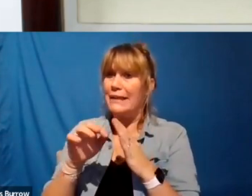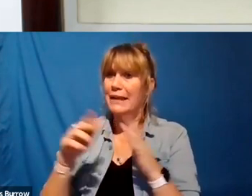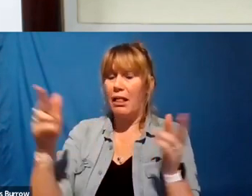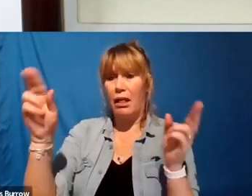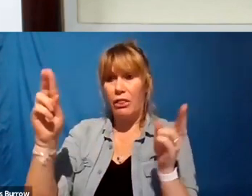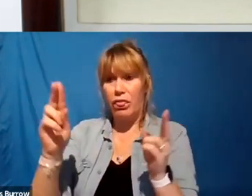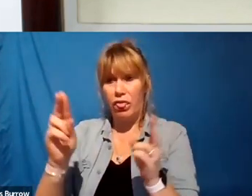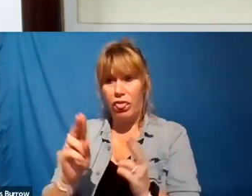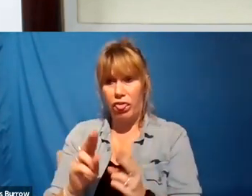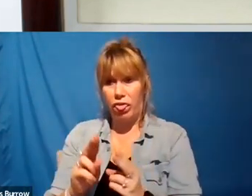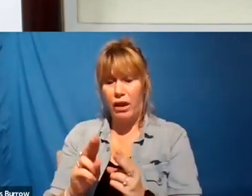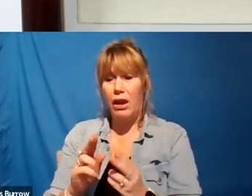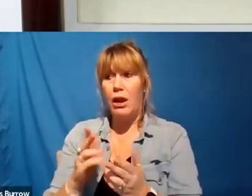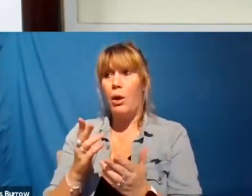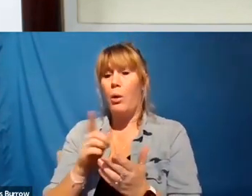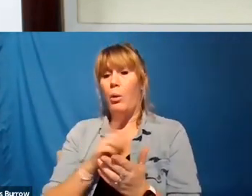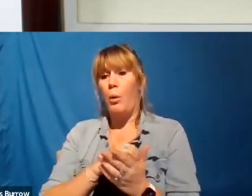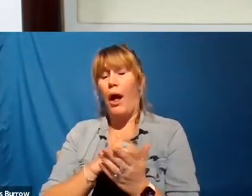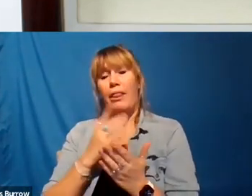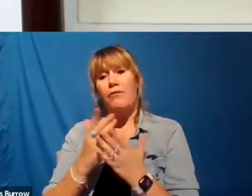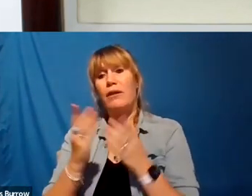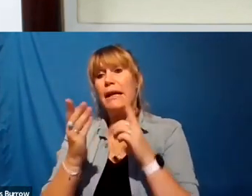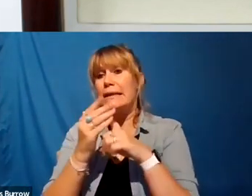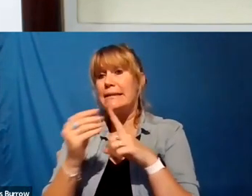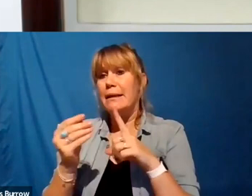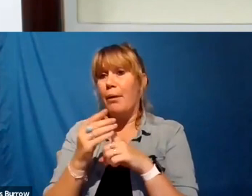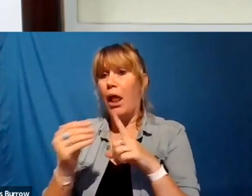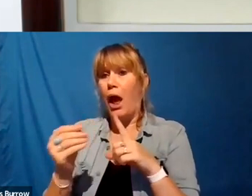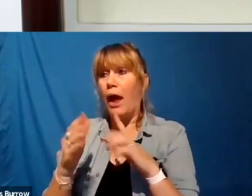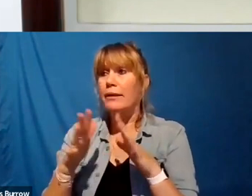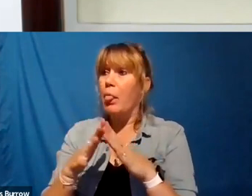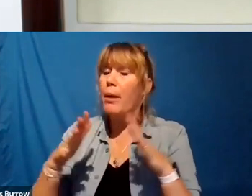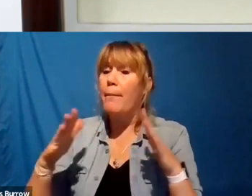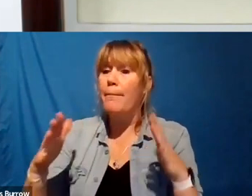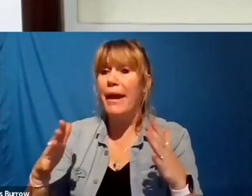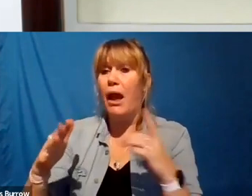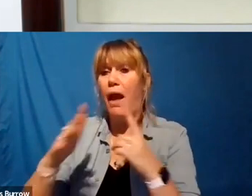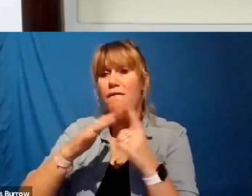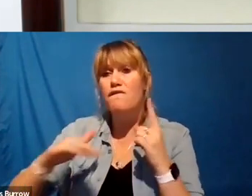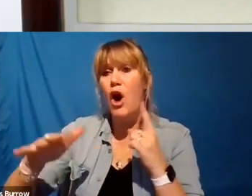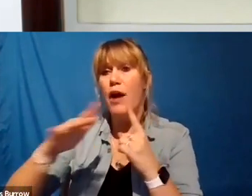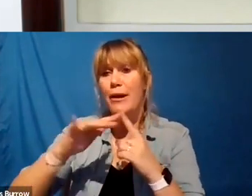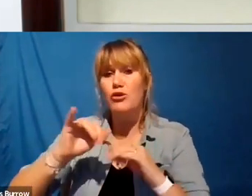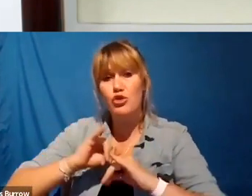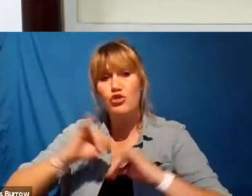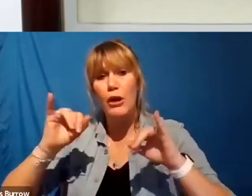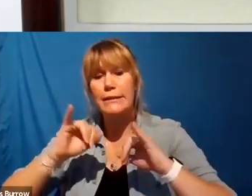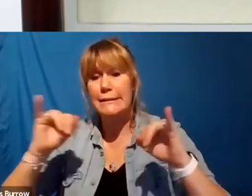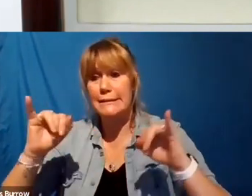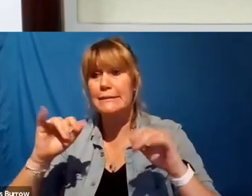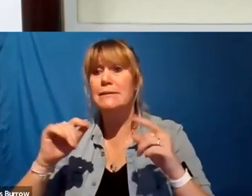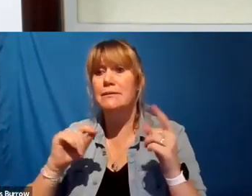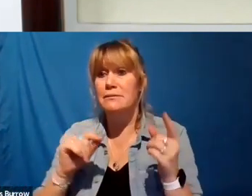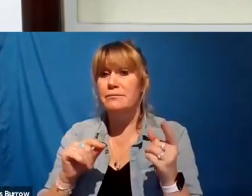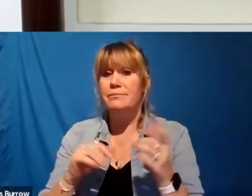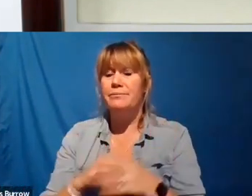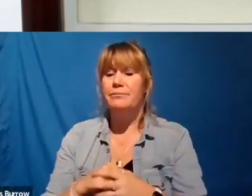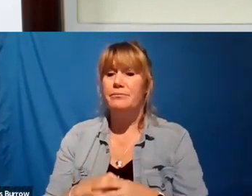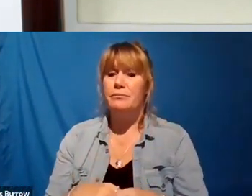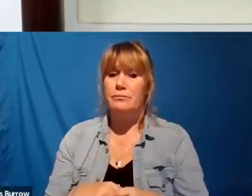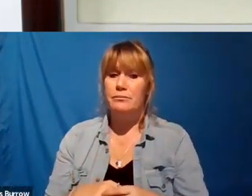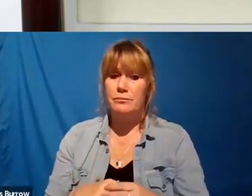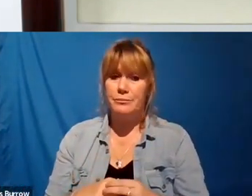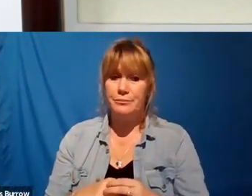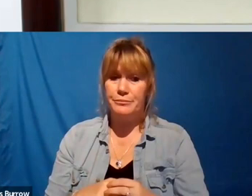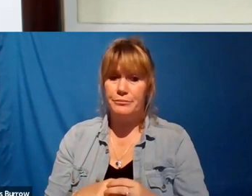because they really symbolise the bigger environmental crisis. You know, they're really canaries in the coal mine. Over